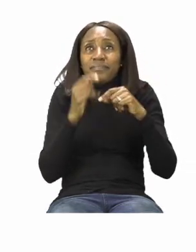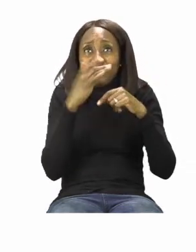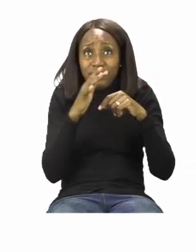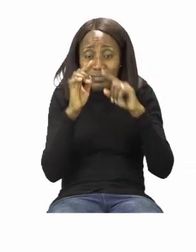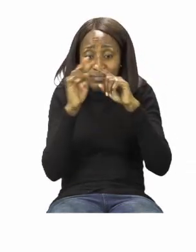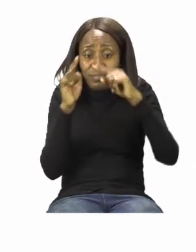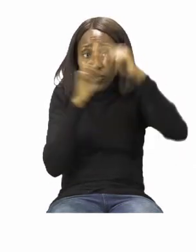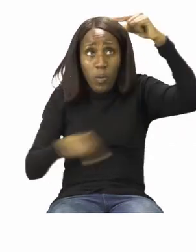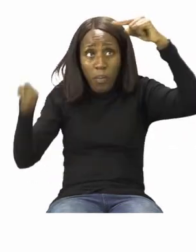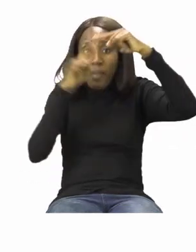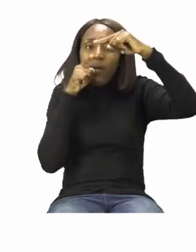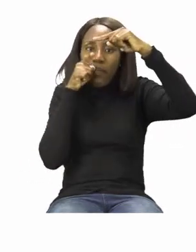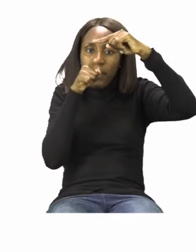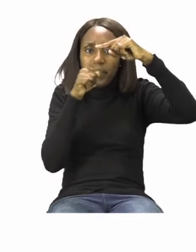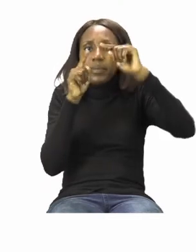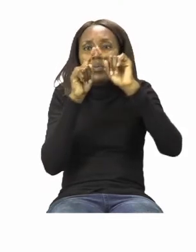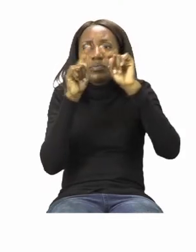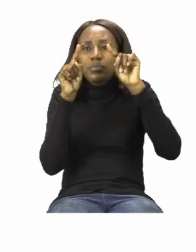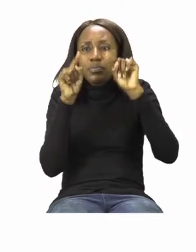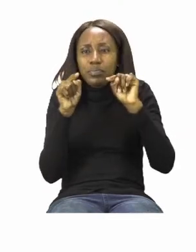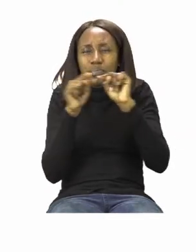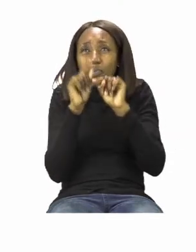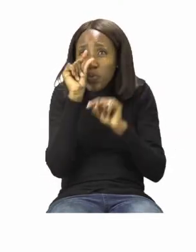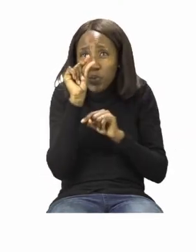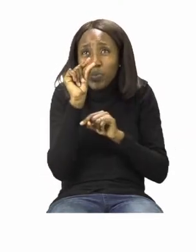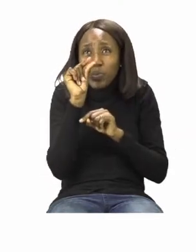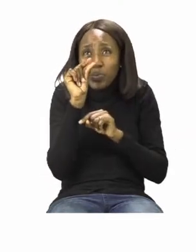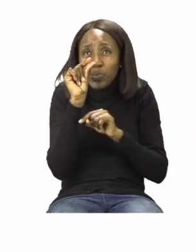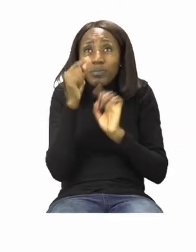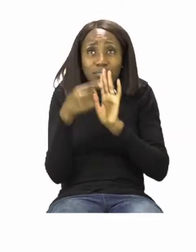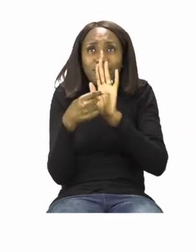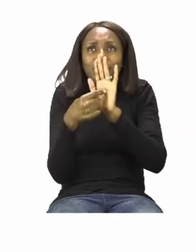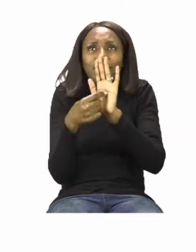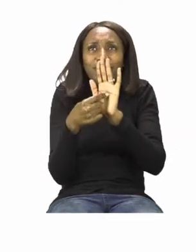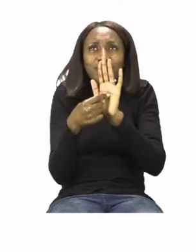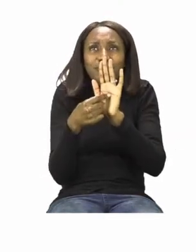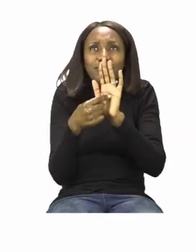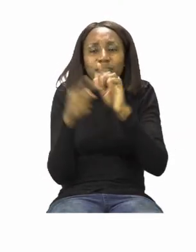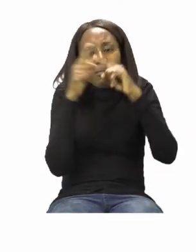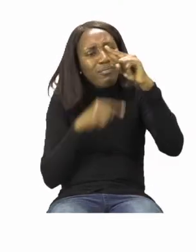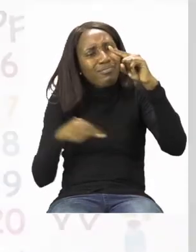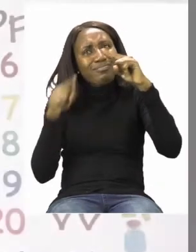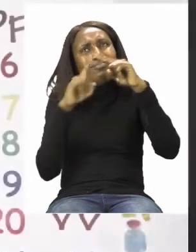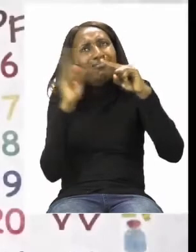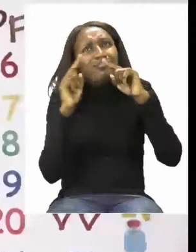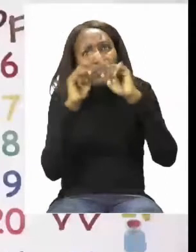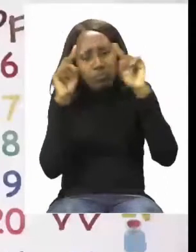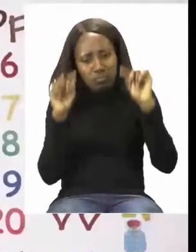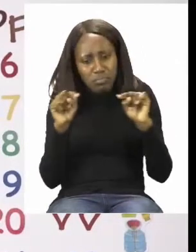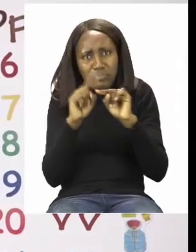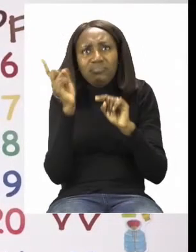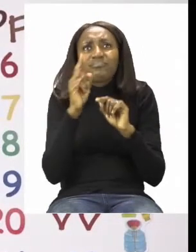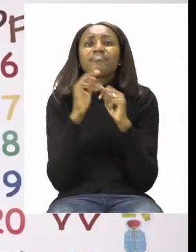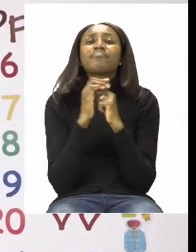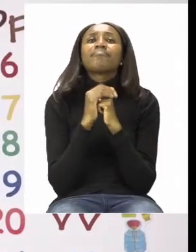our circle. So I'd like to show you what a circle is and what a square is. Let's take a